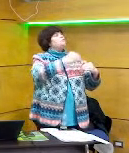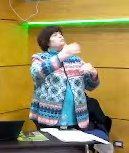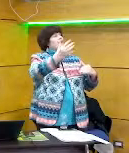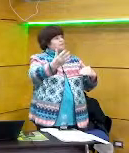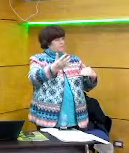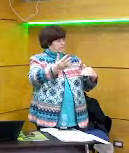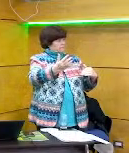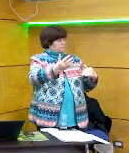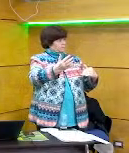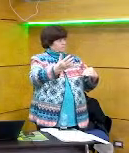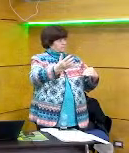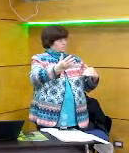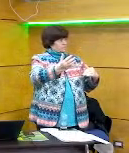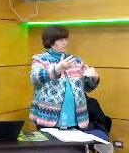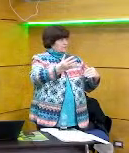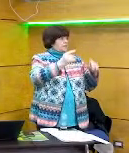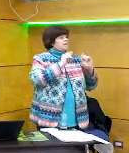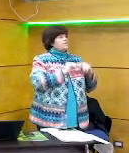topic that you gave them,